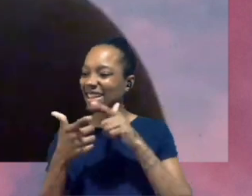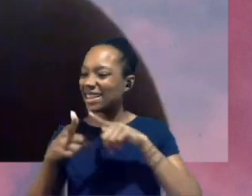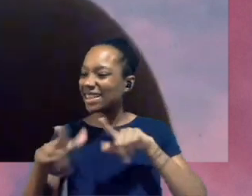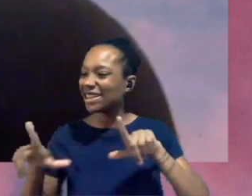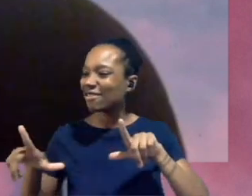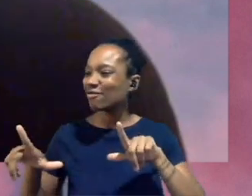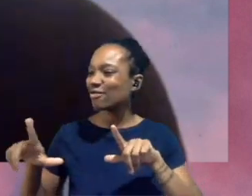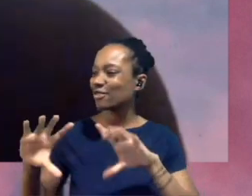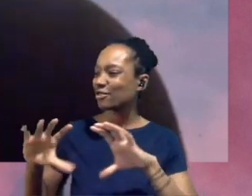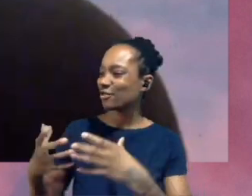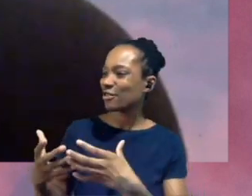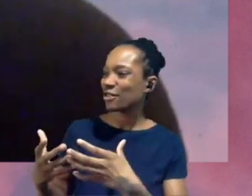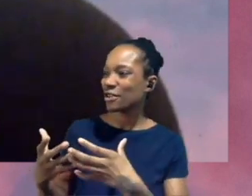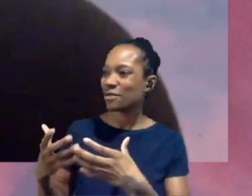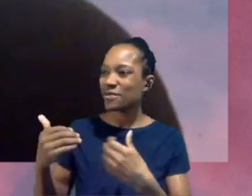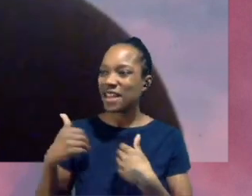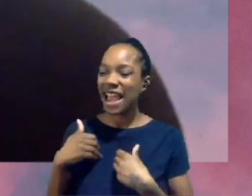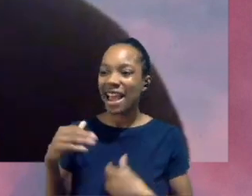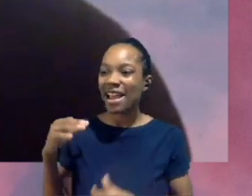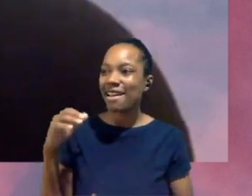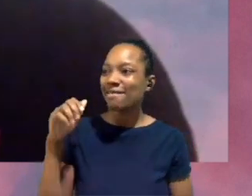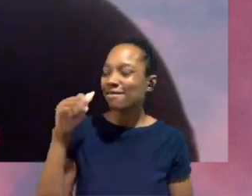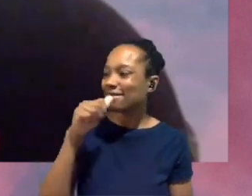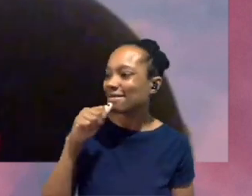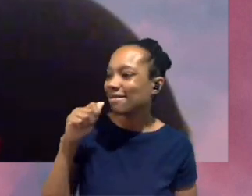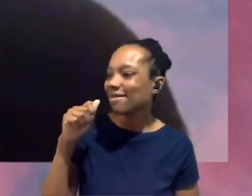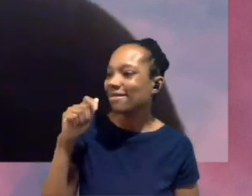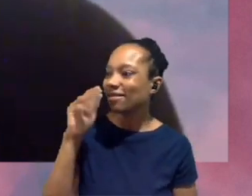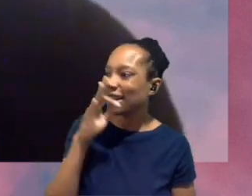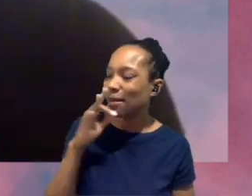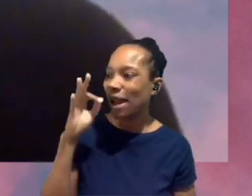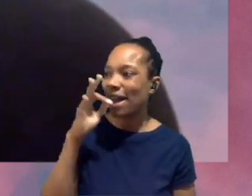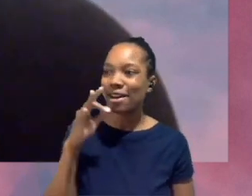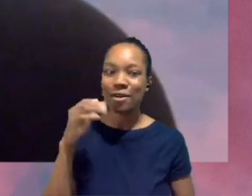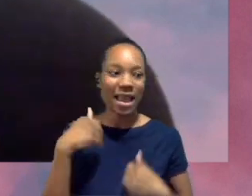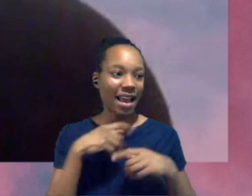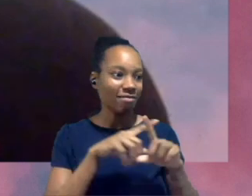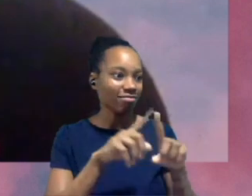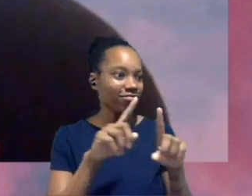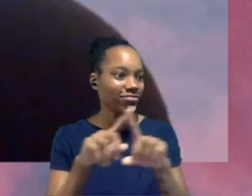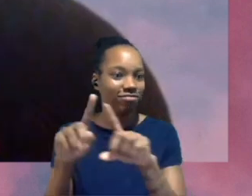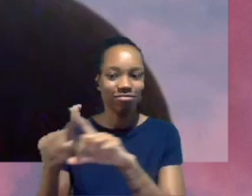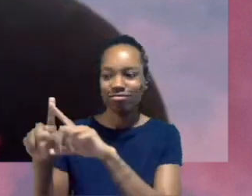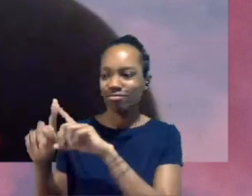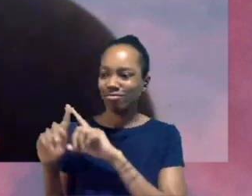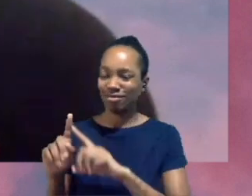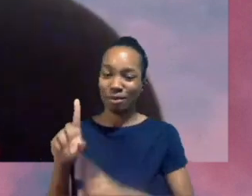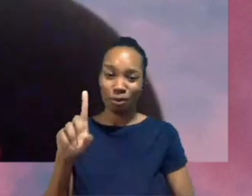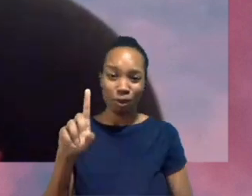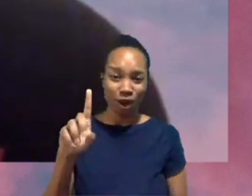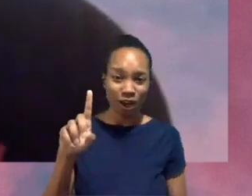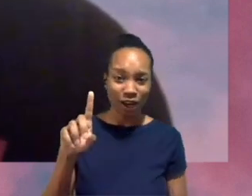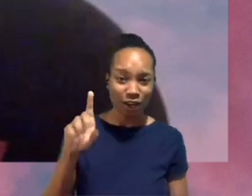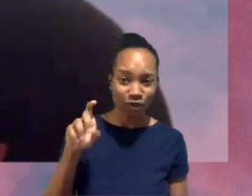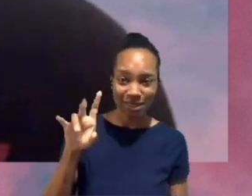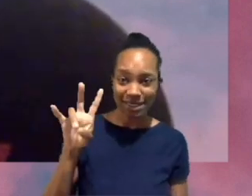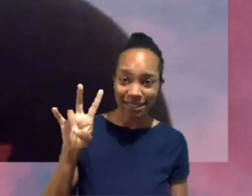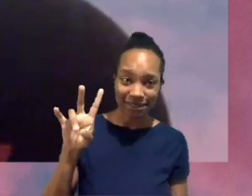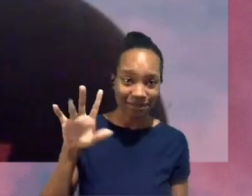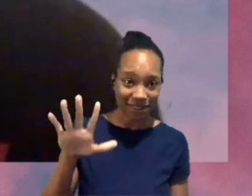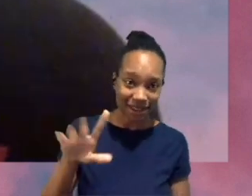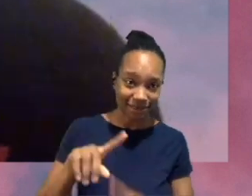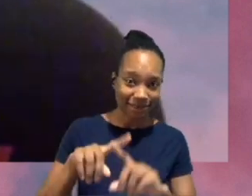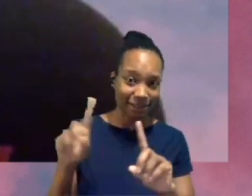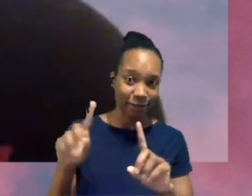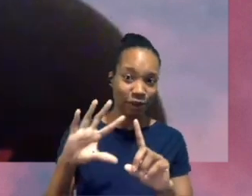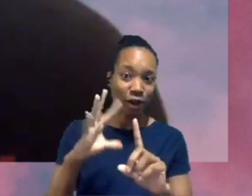it's Ilocano, it's Pangasinan, it's Sambal. It's more than 175 different cultures. There are